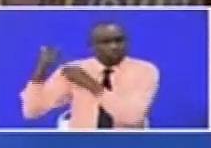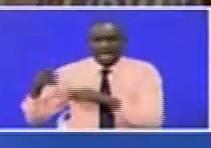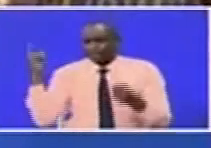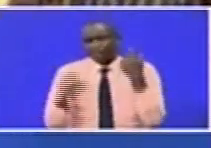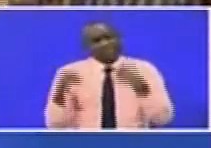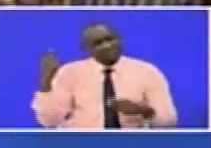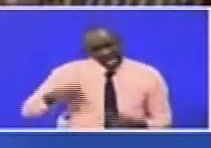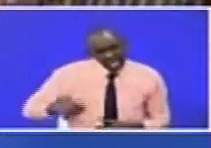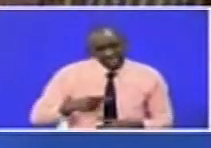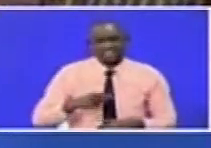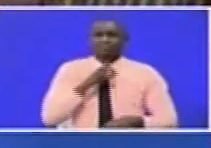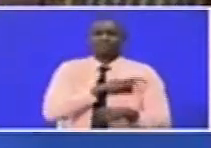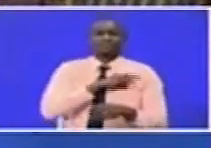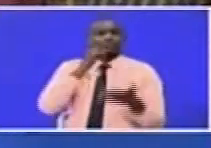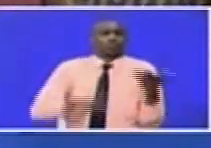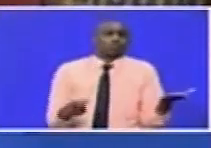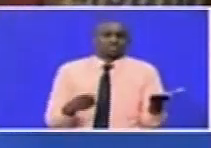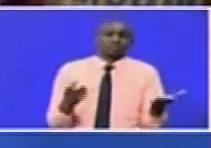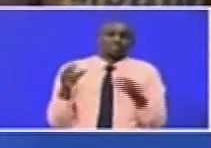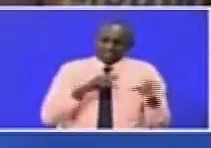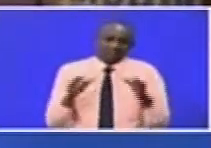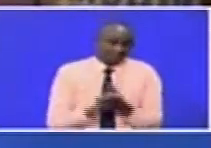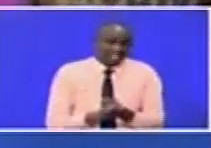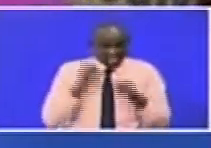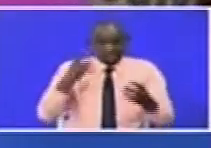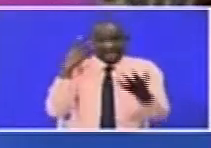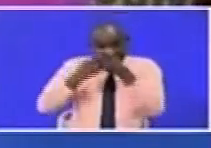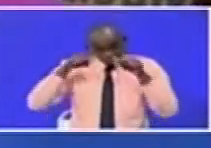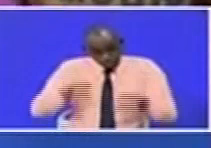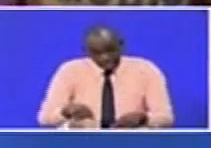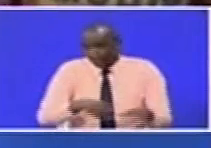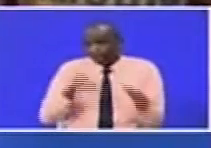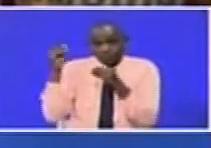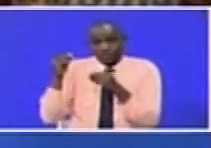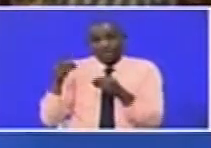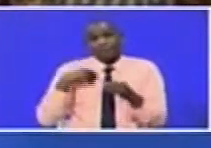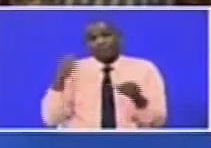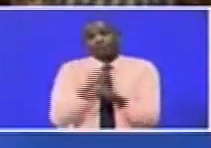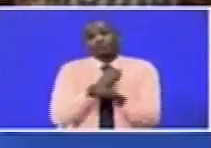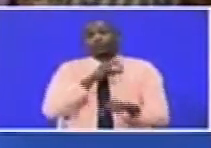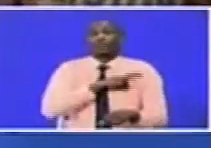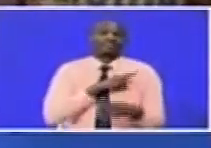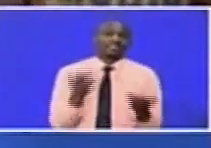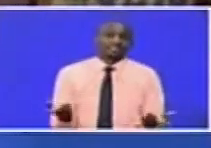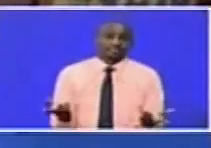us, then we don't make a living and we suffer. If I'm arrested today then taken away, then I cannot earn a